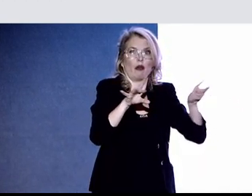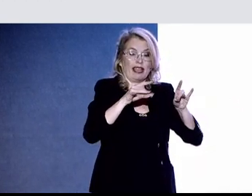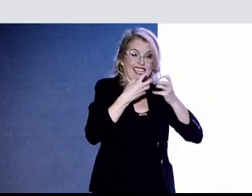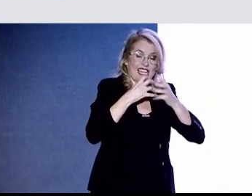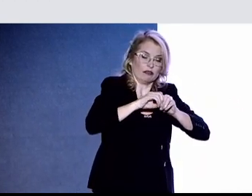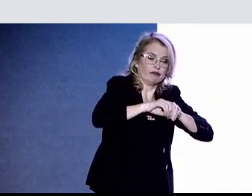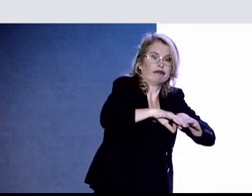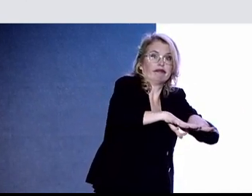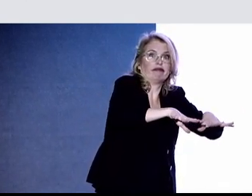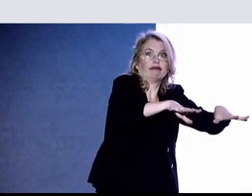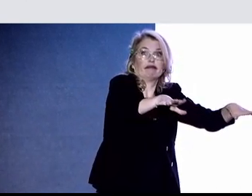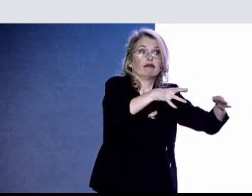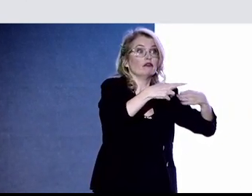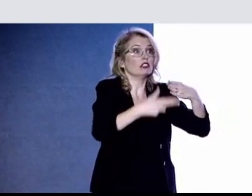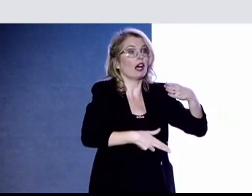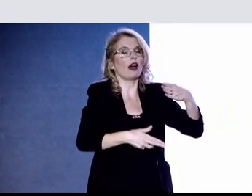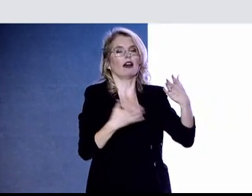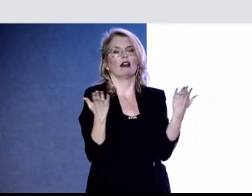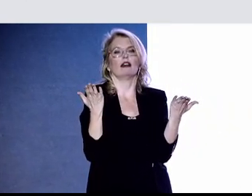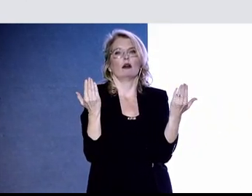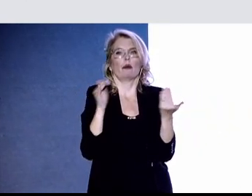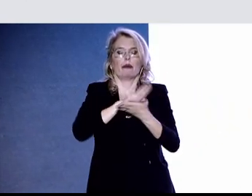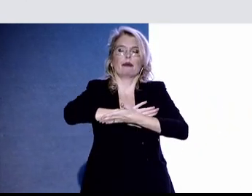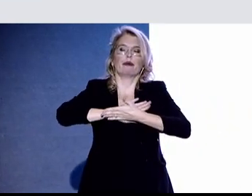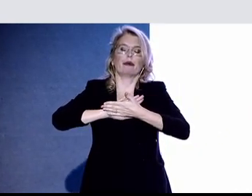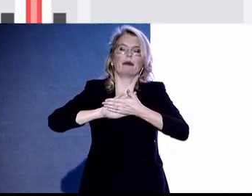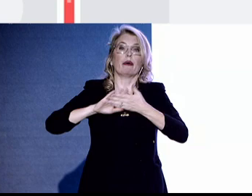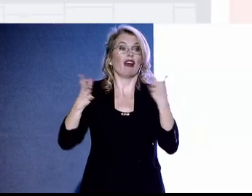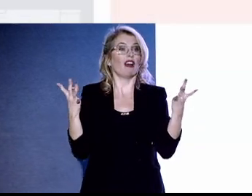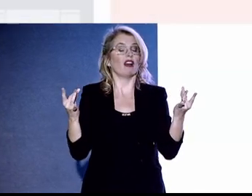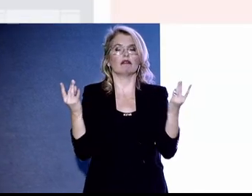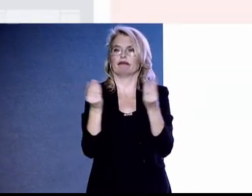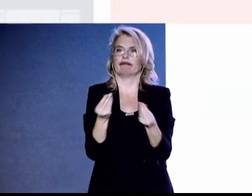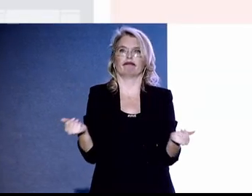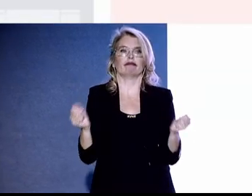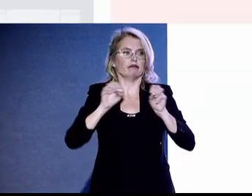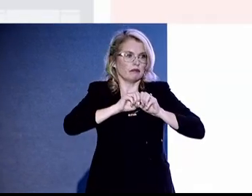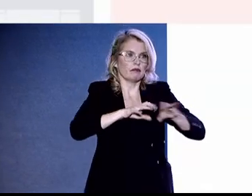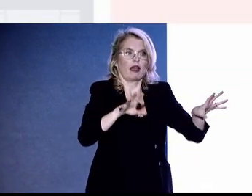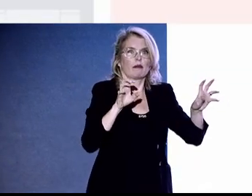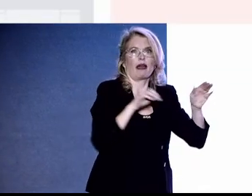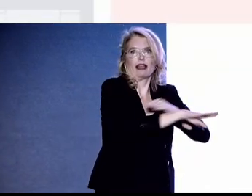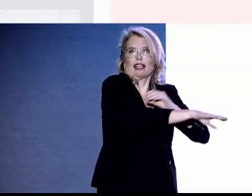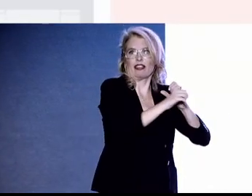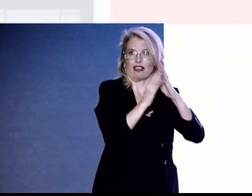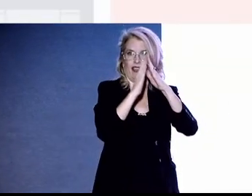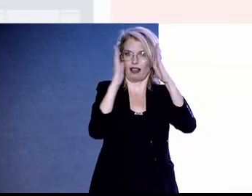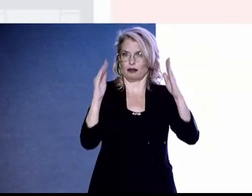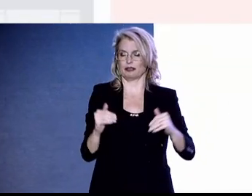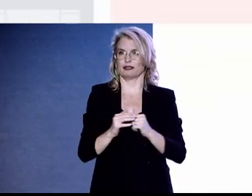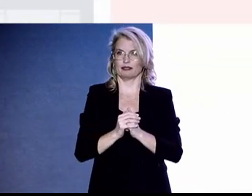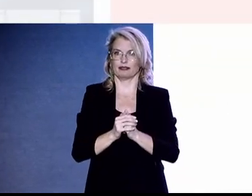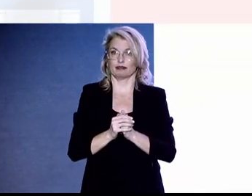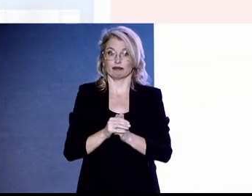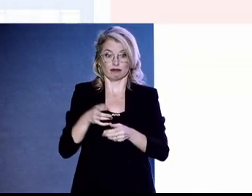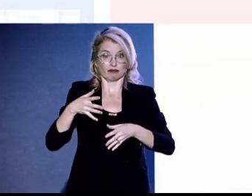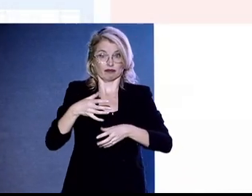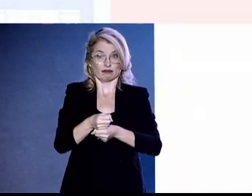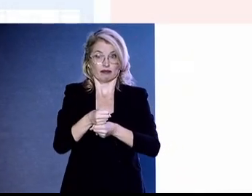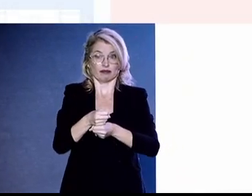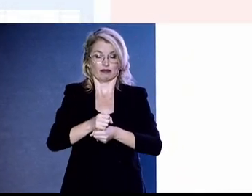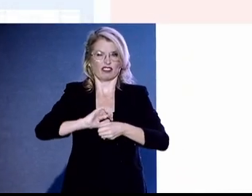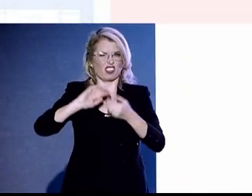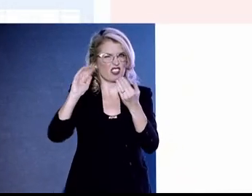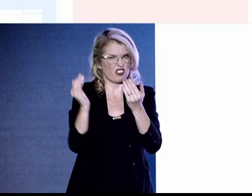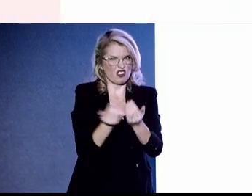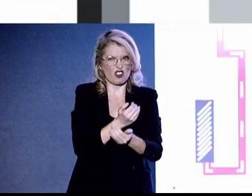indoor air. The resulting cool and dehumidified air then gets blown back into the home. In short, the